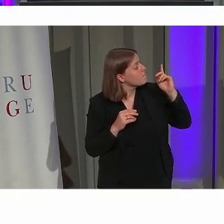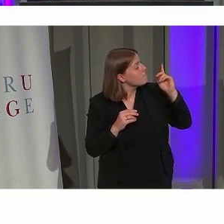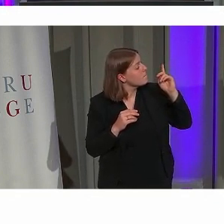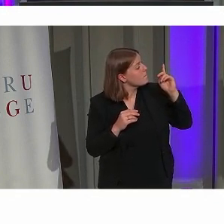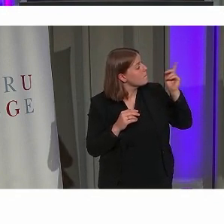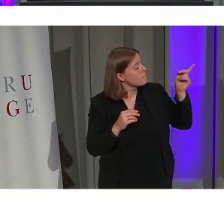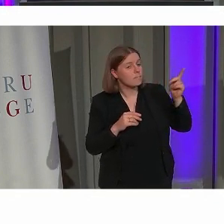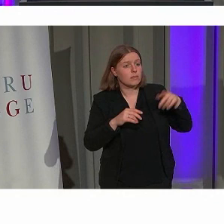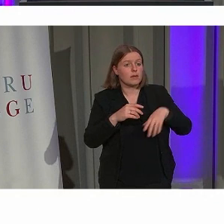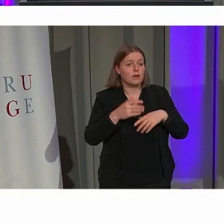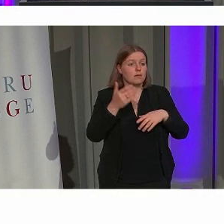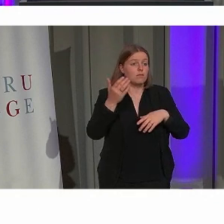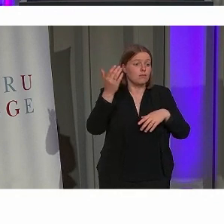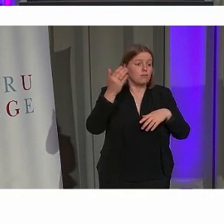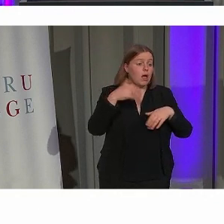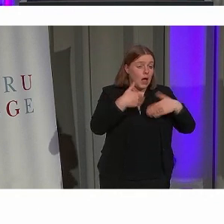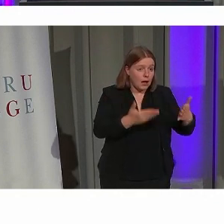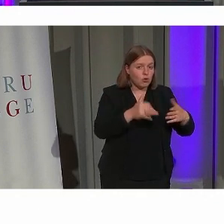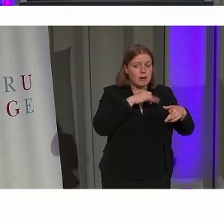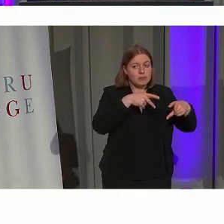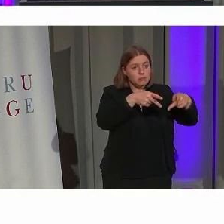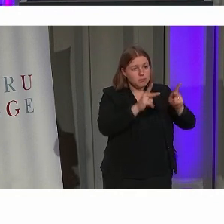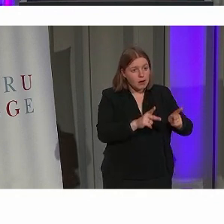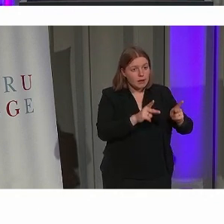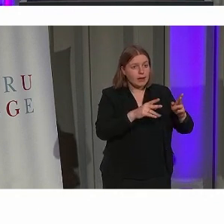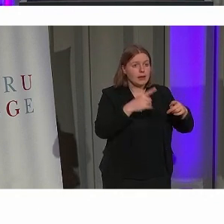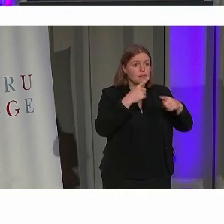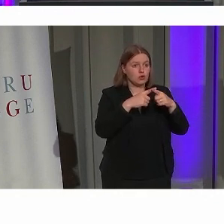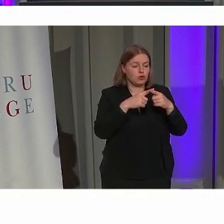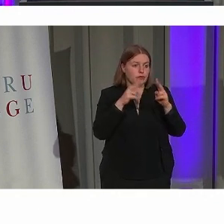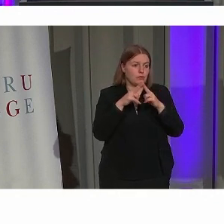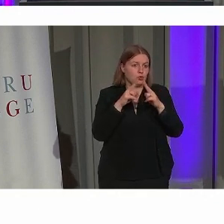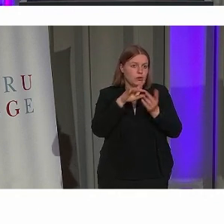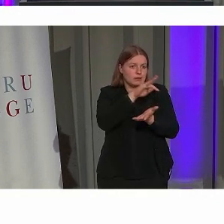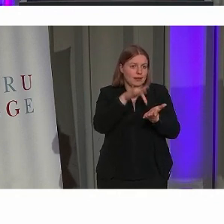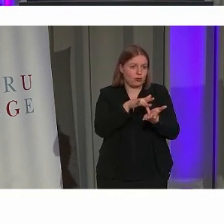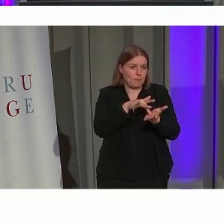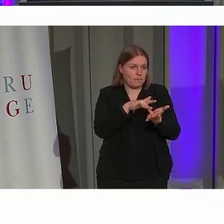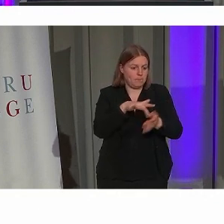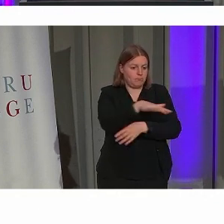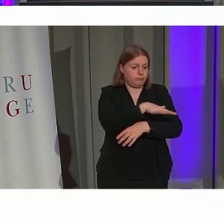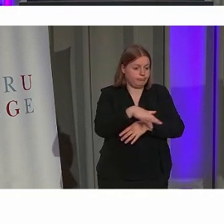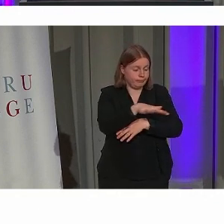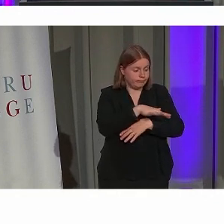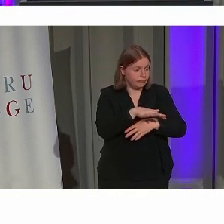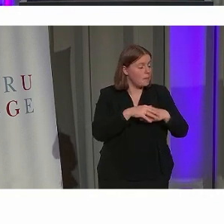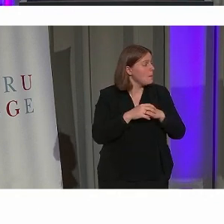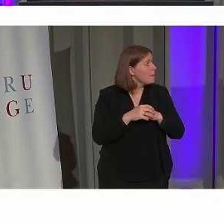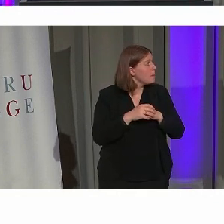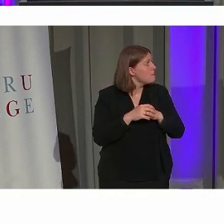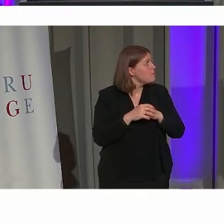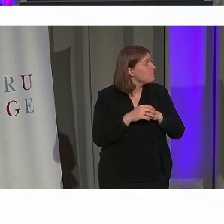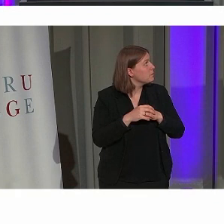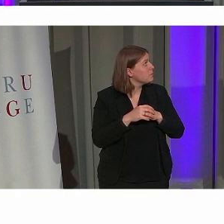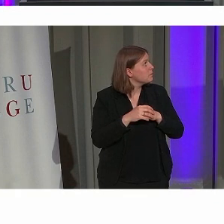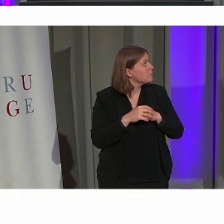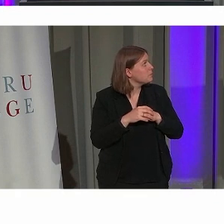with the car park and the interpretation center is located. There is also